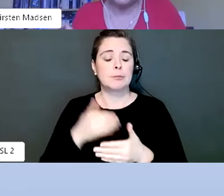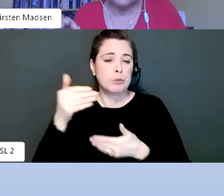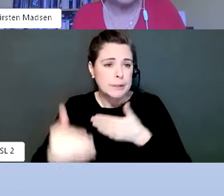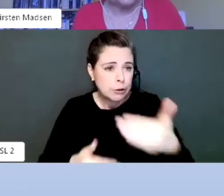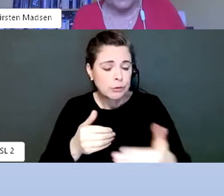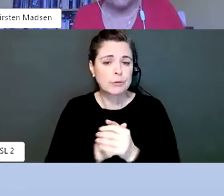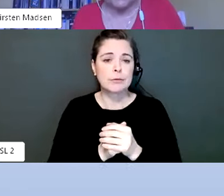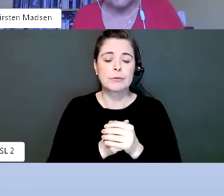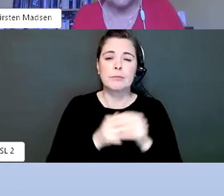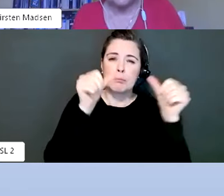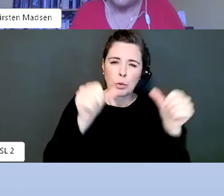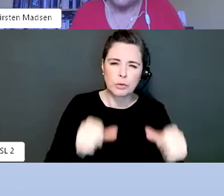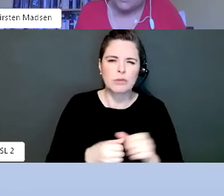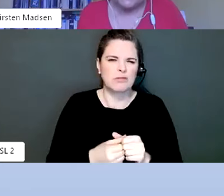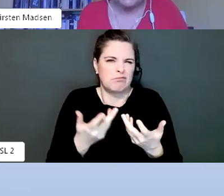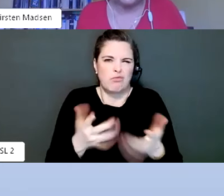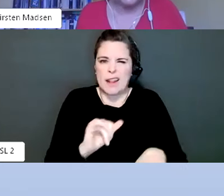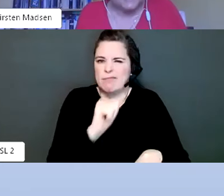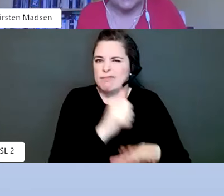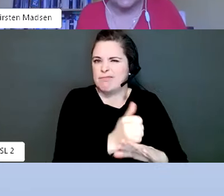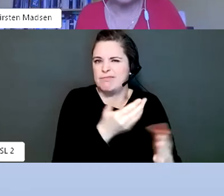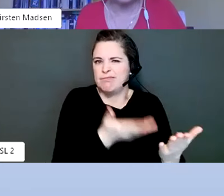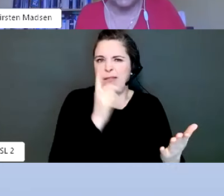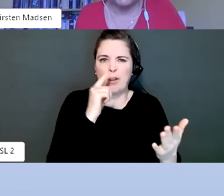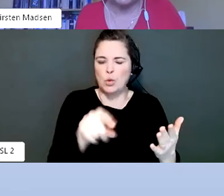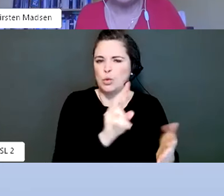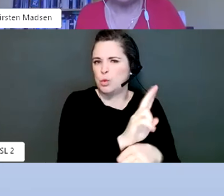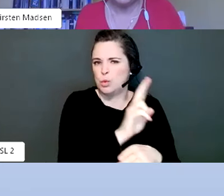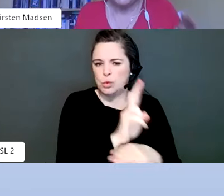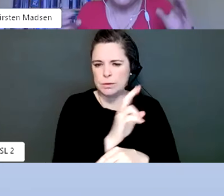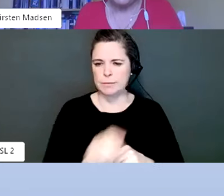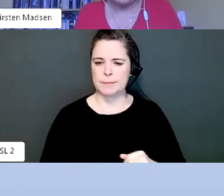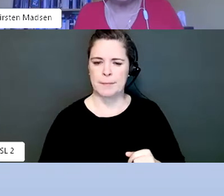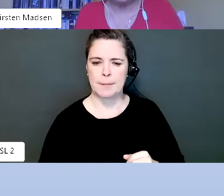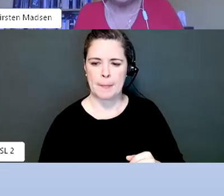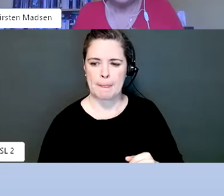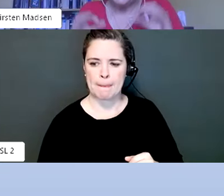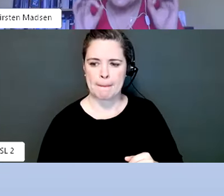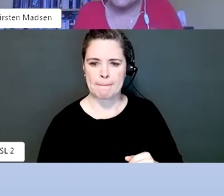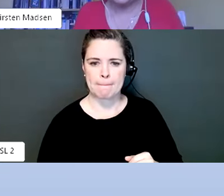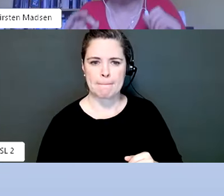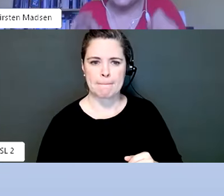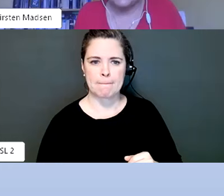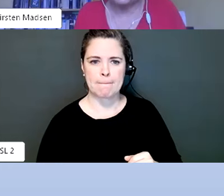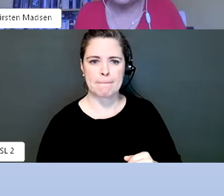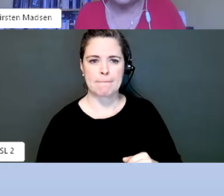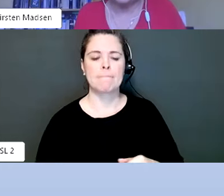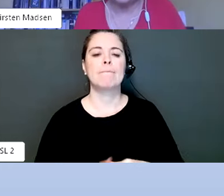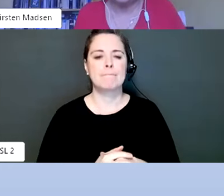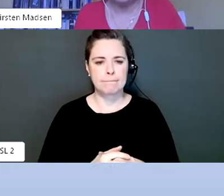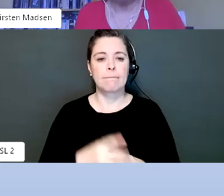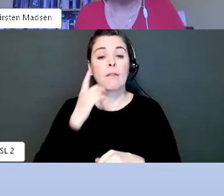implementation site requirements. Here we get to the next slide. And thanks to